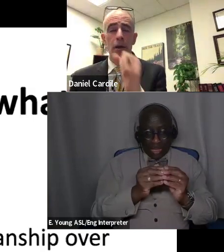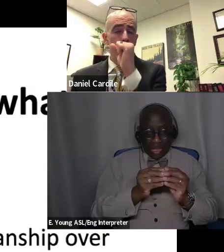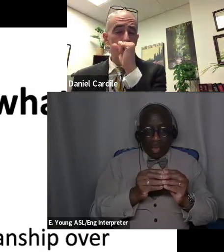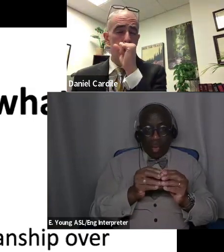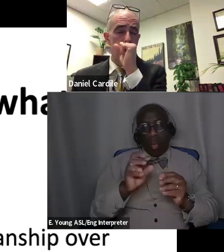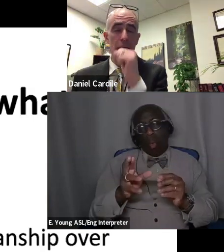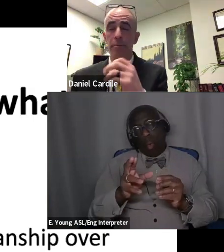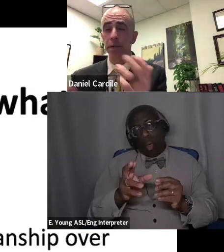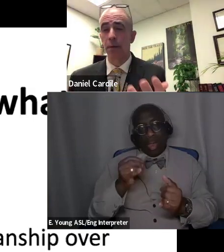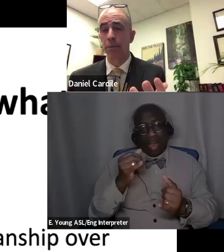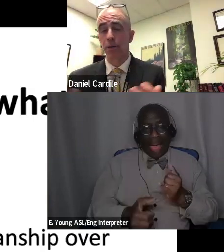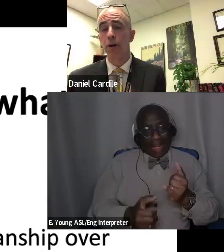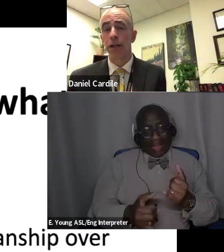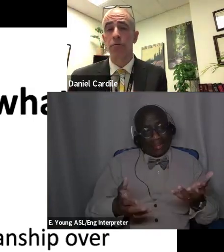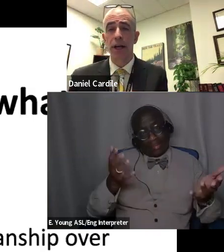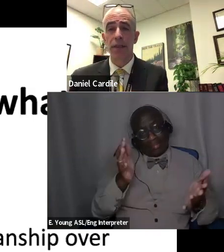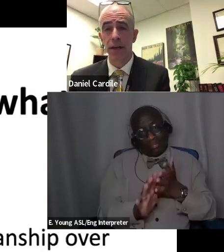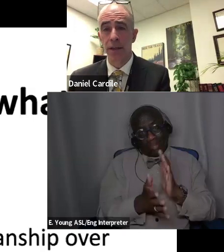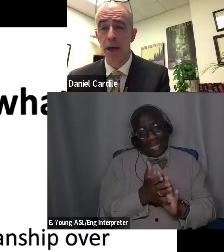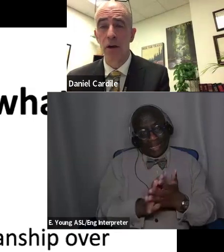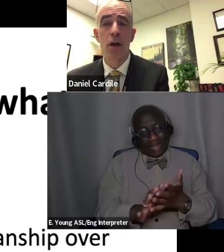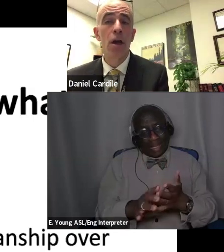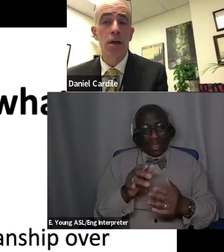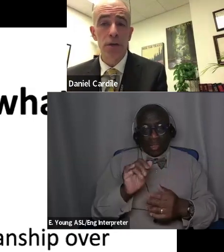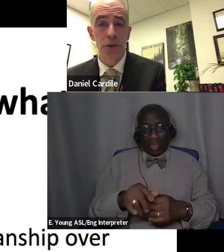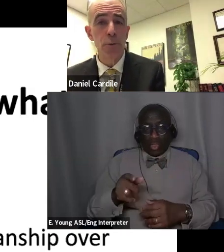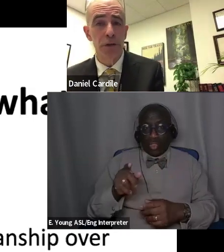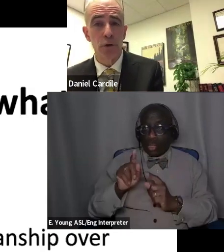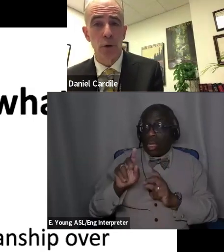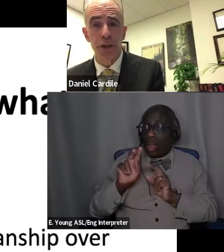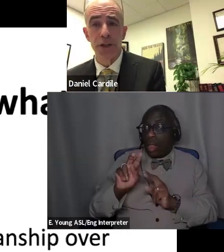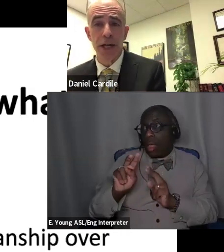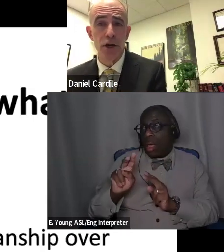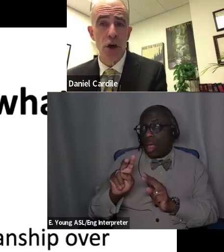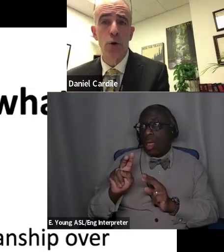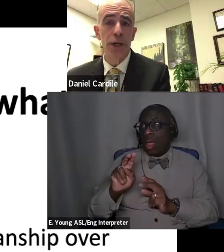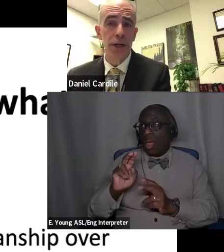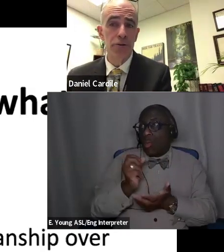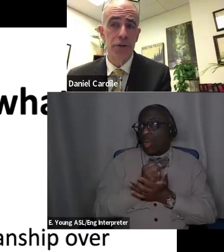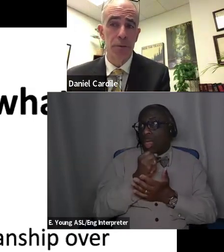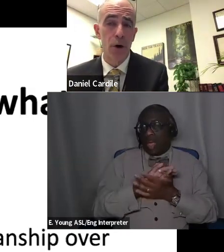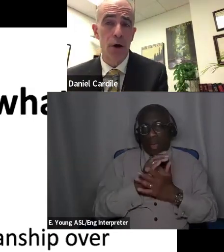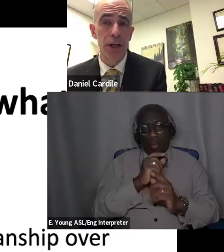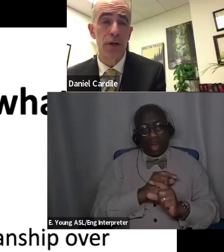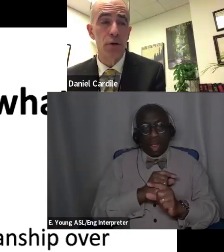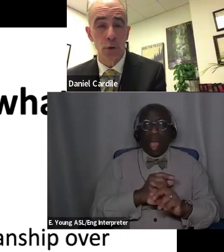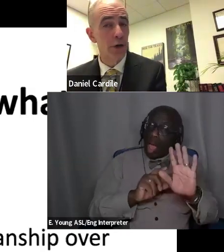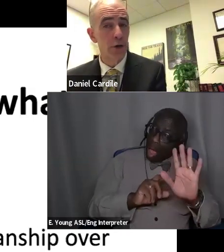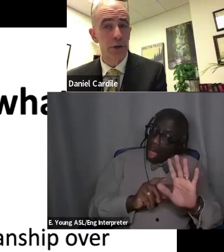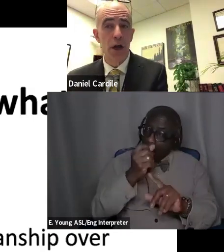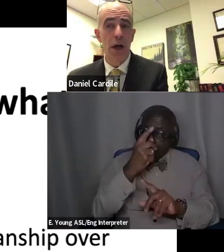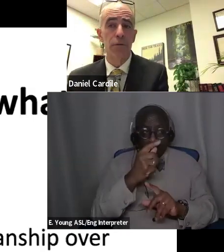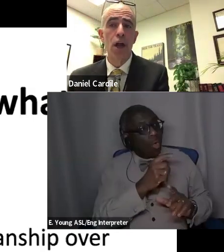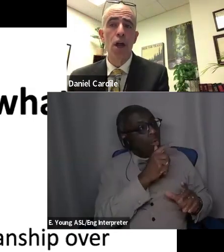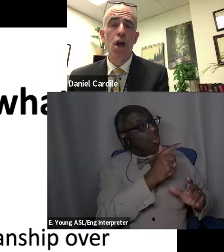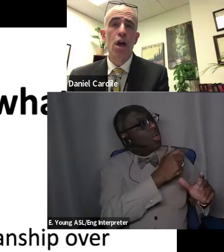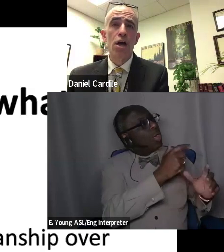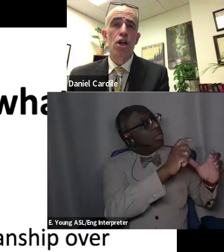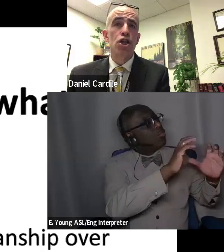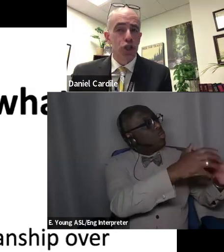win and become the guardian right then and there, assuming, of course, that no interested party nor your